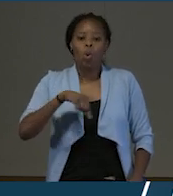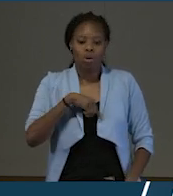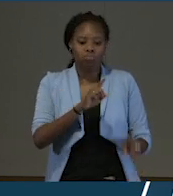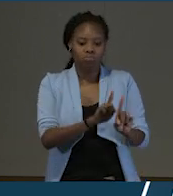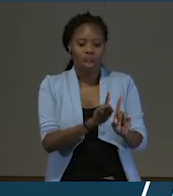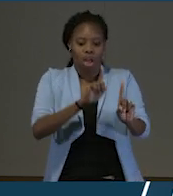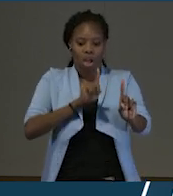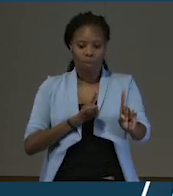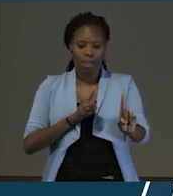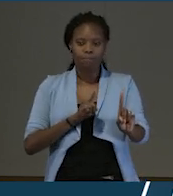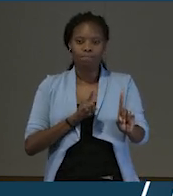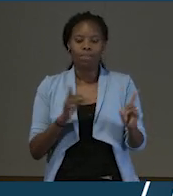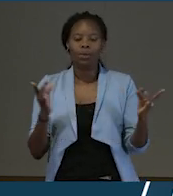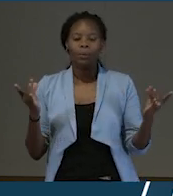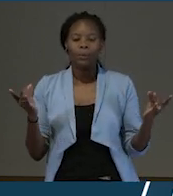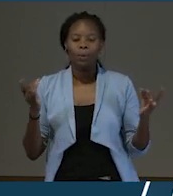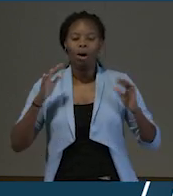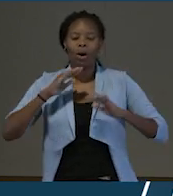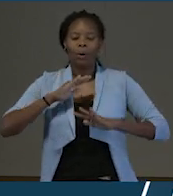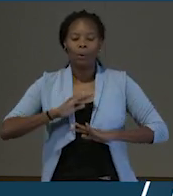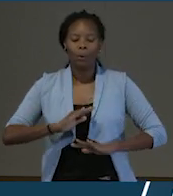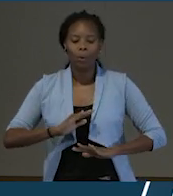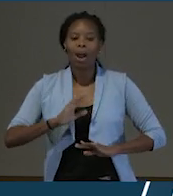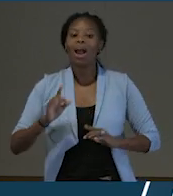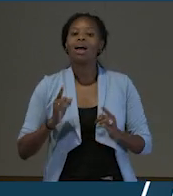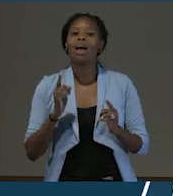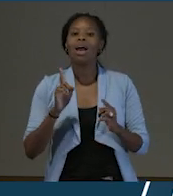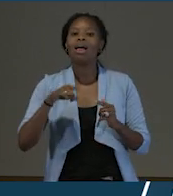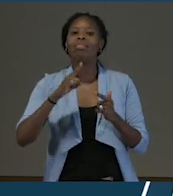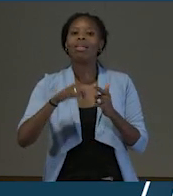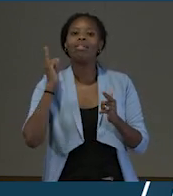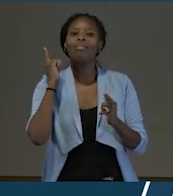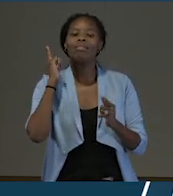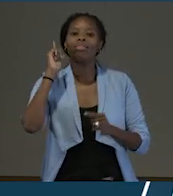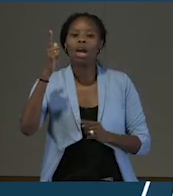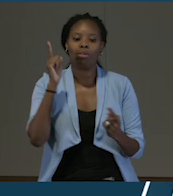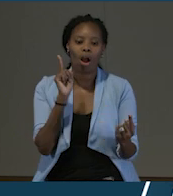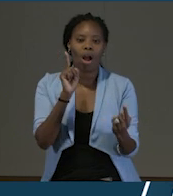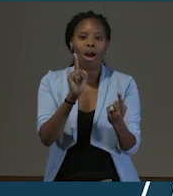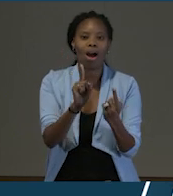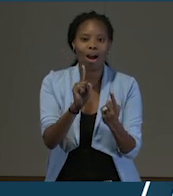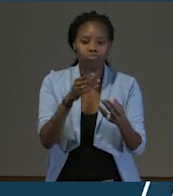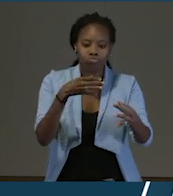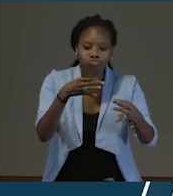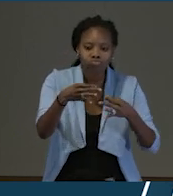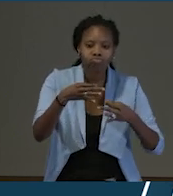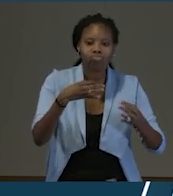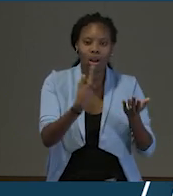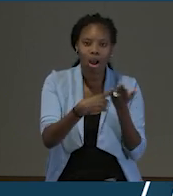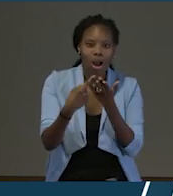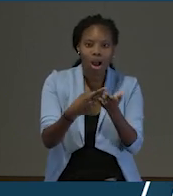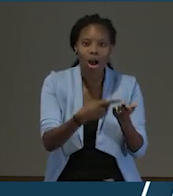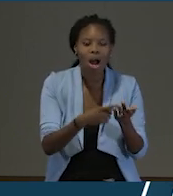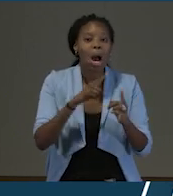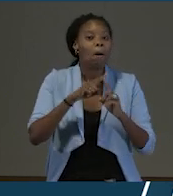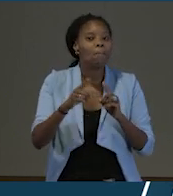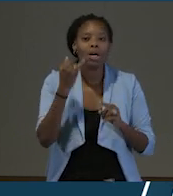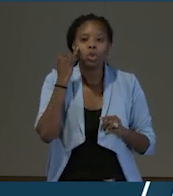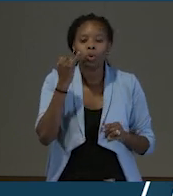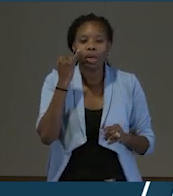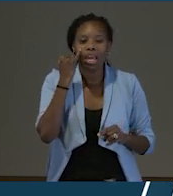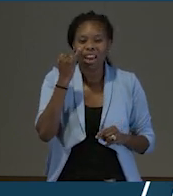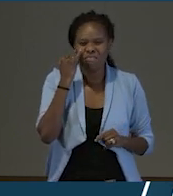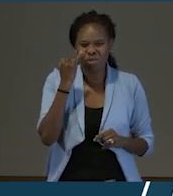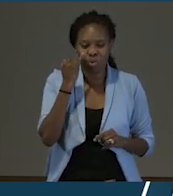able to reconvene and discuss the issue, then you can get into problem solving. But we don't want to fall into a power struggle where everyone is escalated